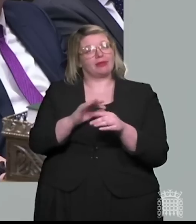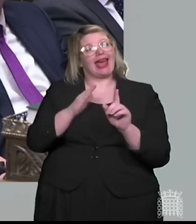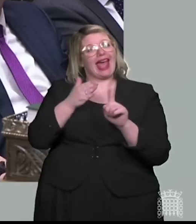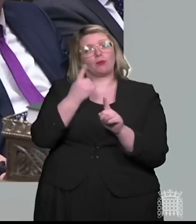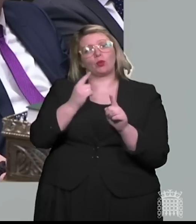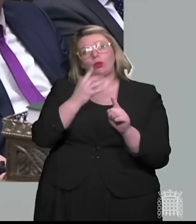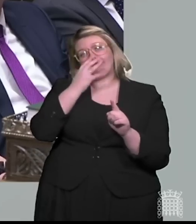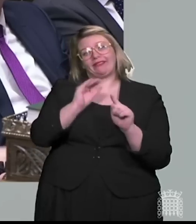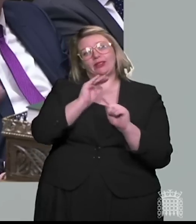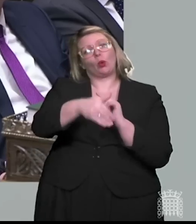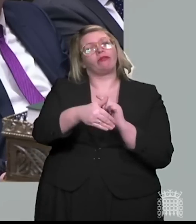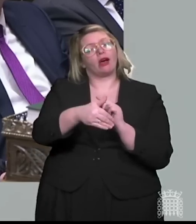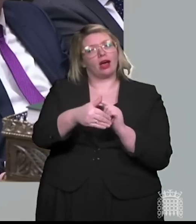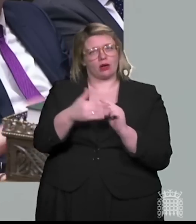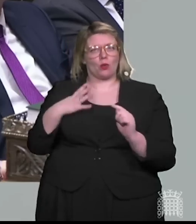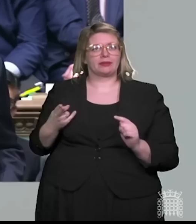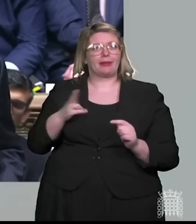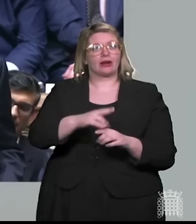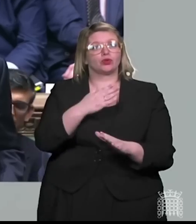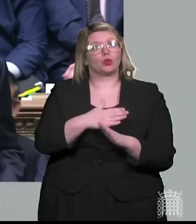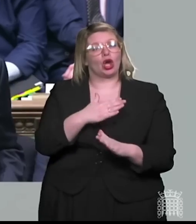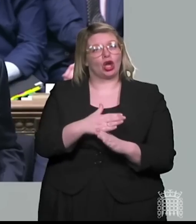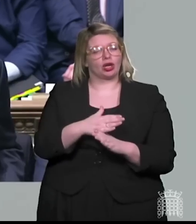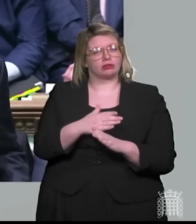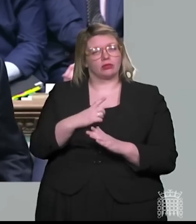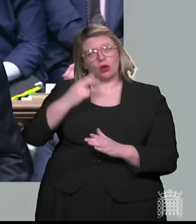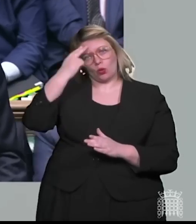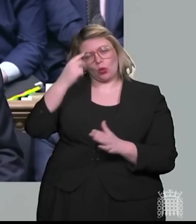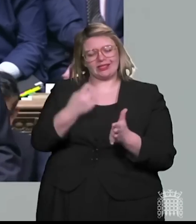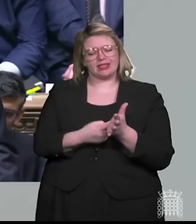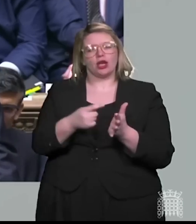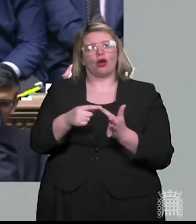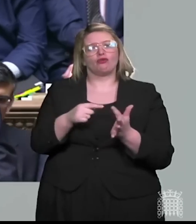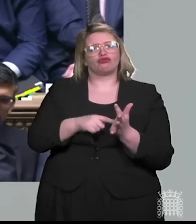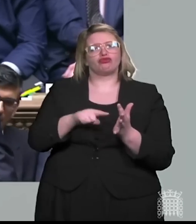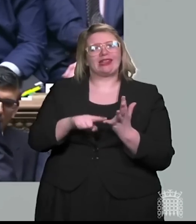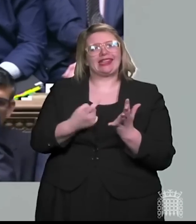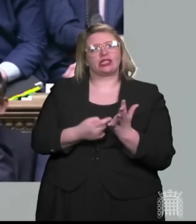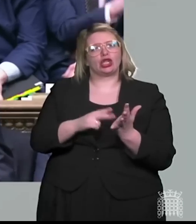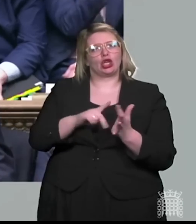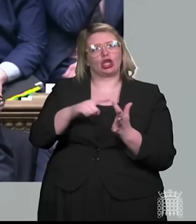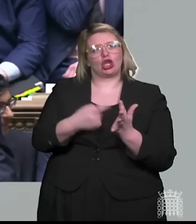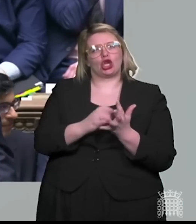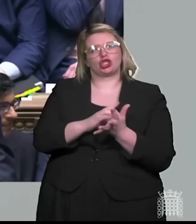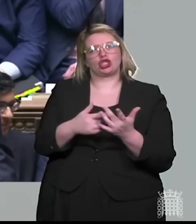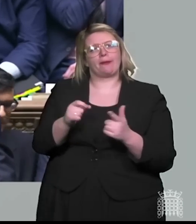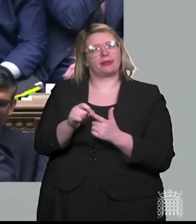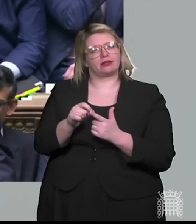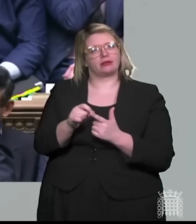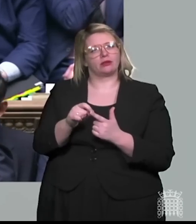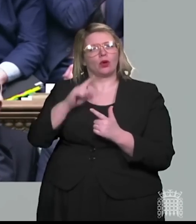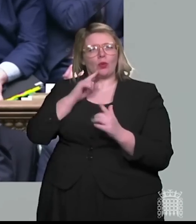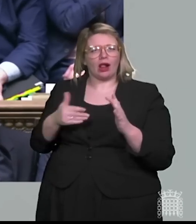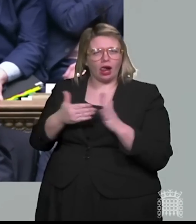50s who want to return to work. They will be called returnerships and operate alongside skills boot camps